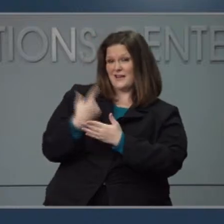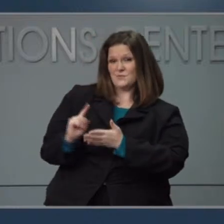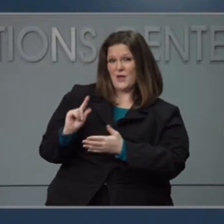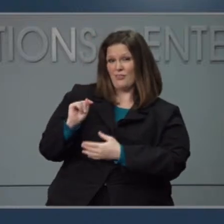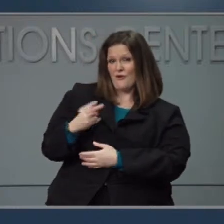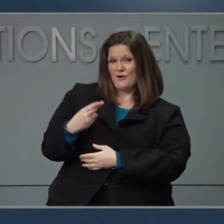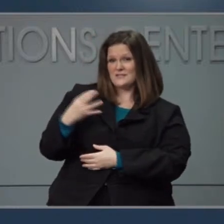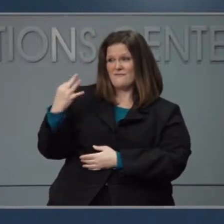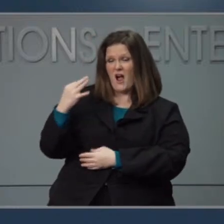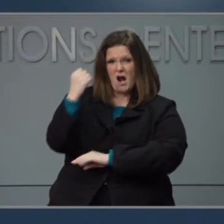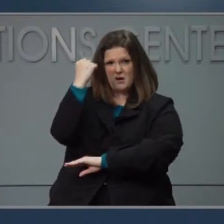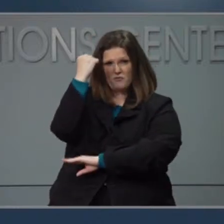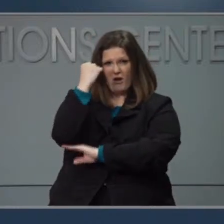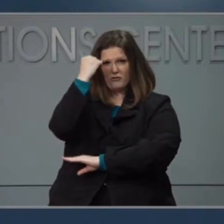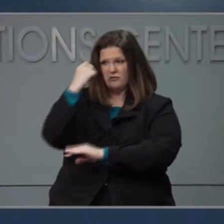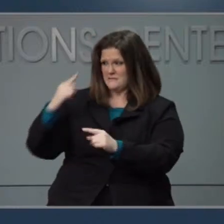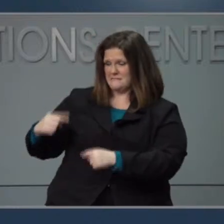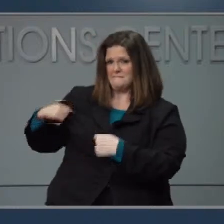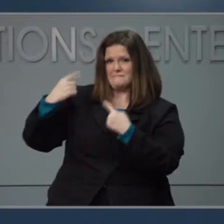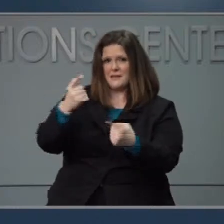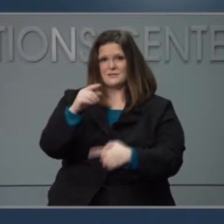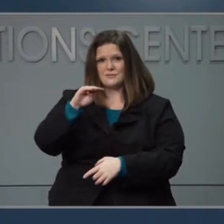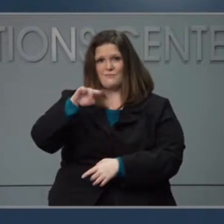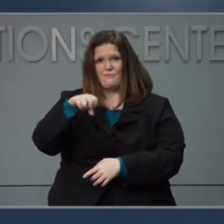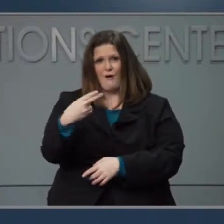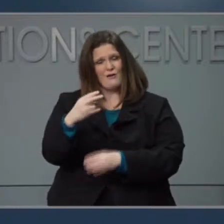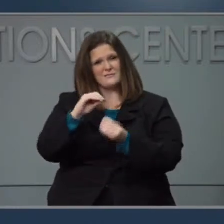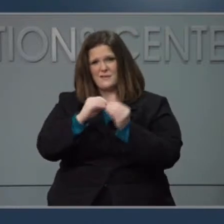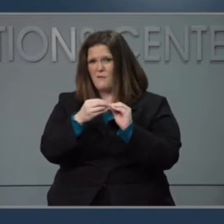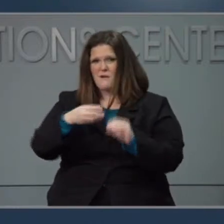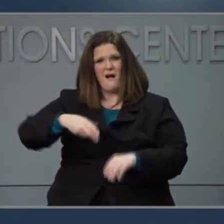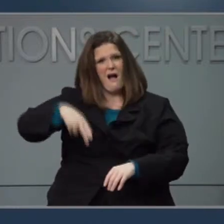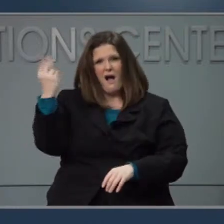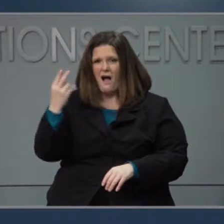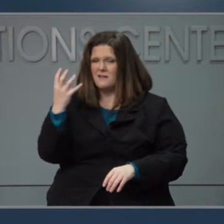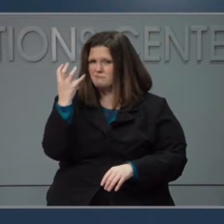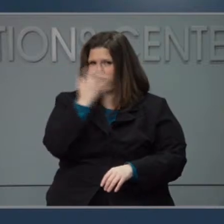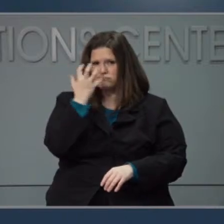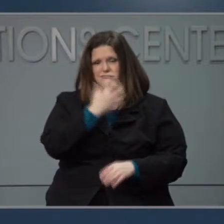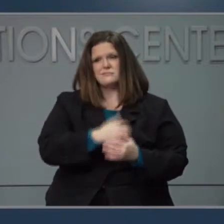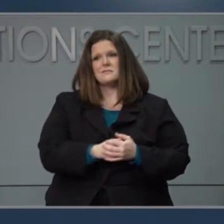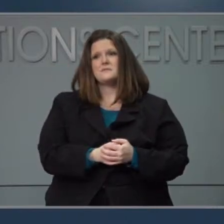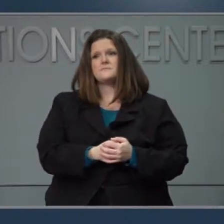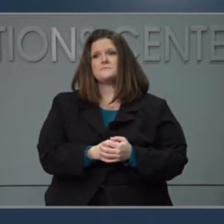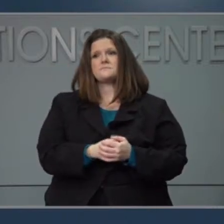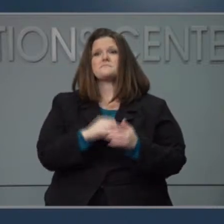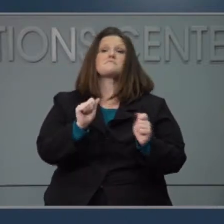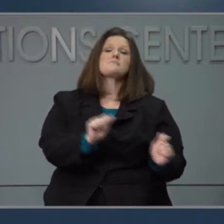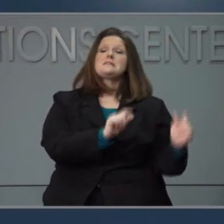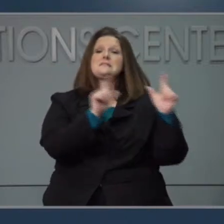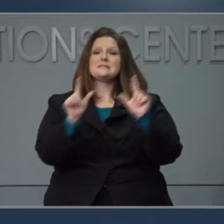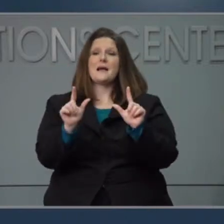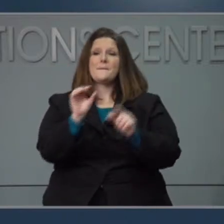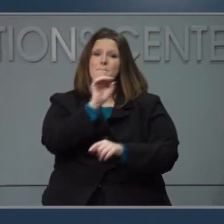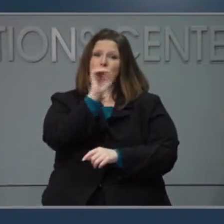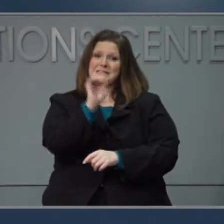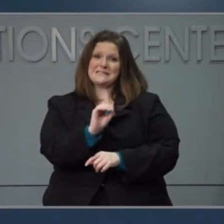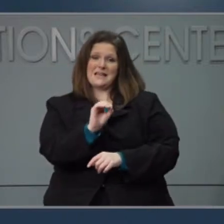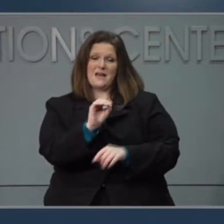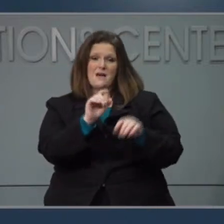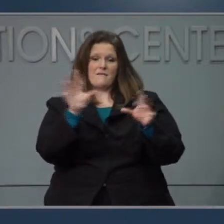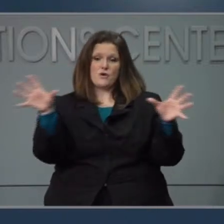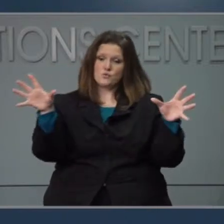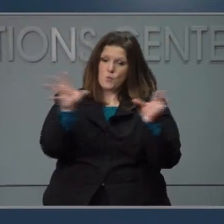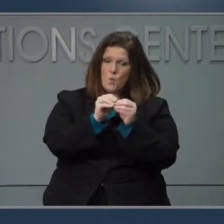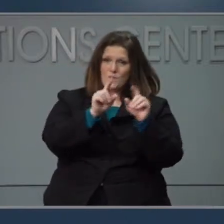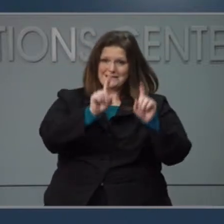cases reported since the start of the pandemic. Next slide, we look at the percent of tests that are positive. This number